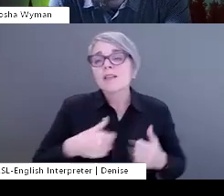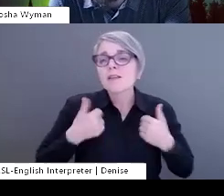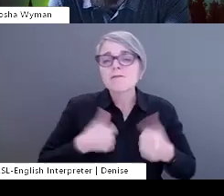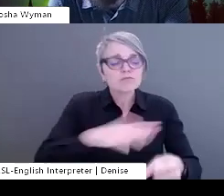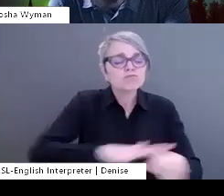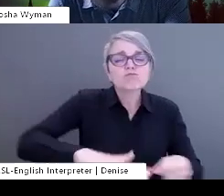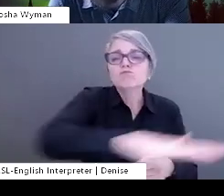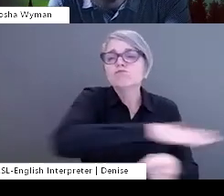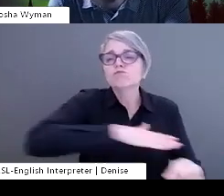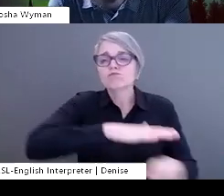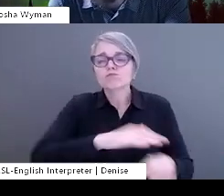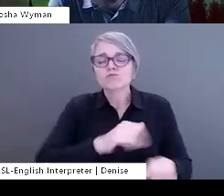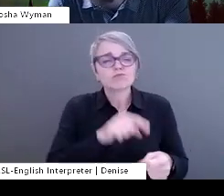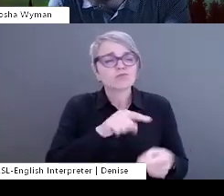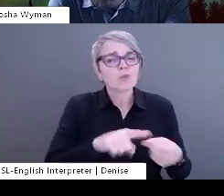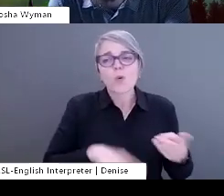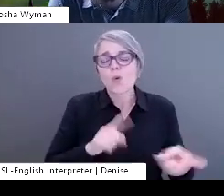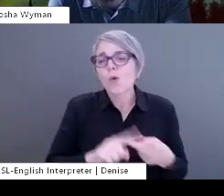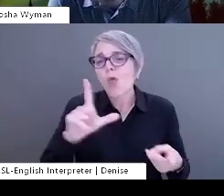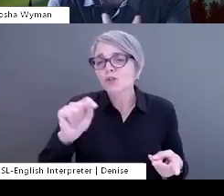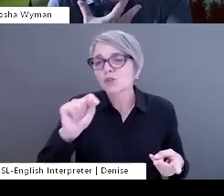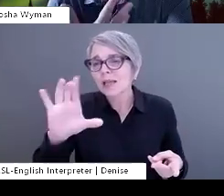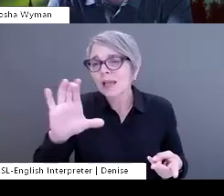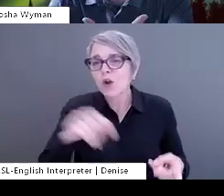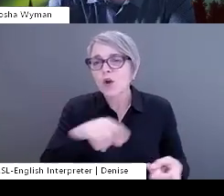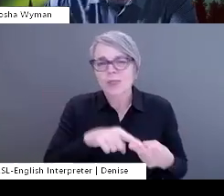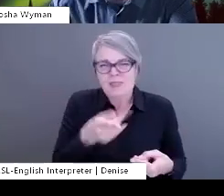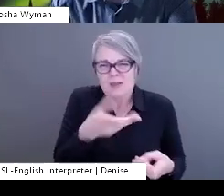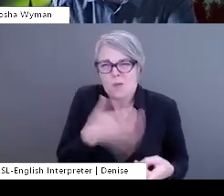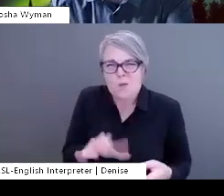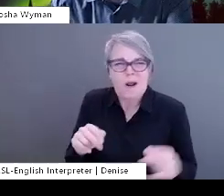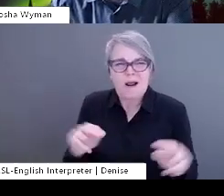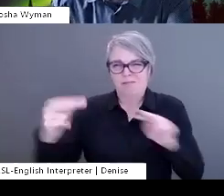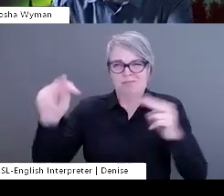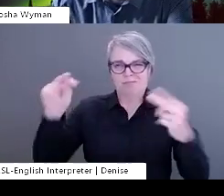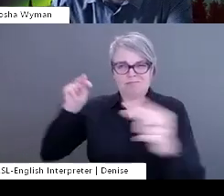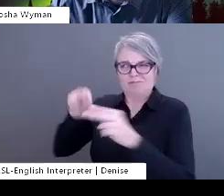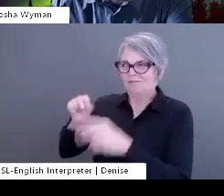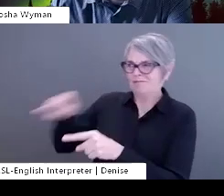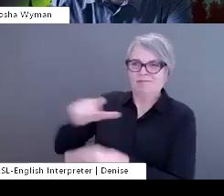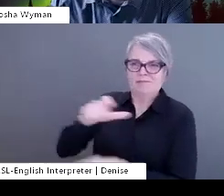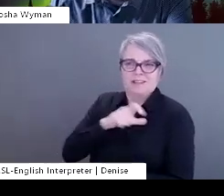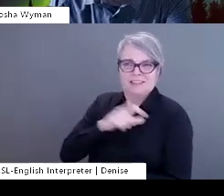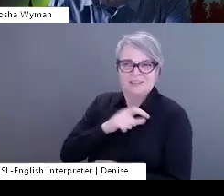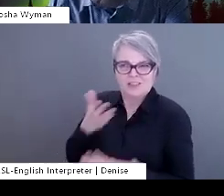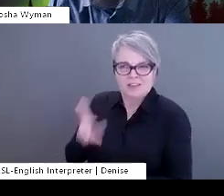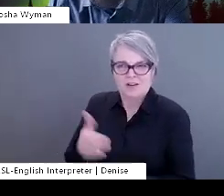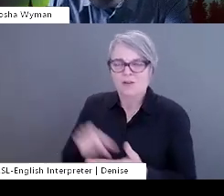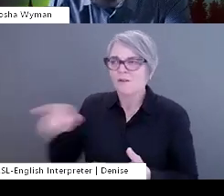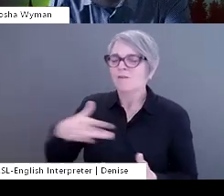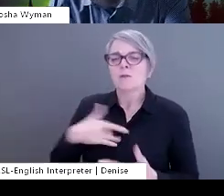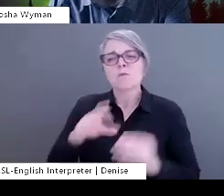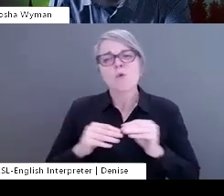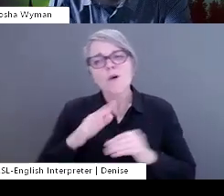home, and they don't want their neighbors to know they're being interviewed. So just wearing plain clothes, it's also more comforting and less intimidating.